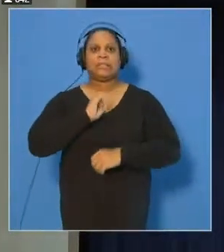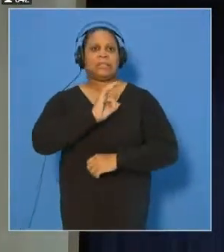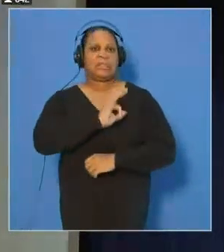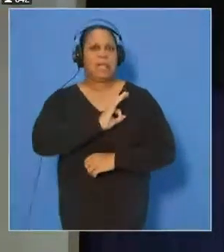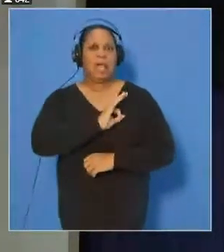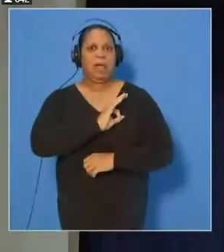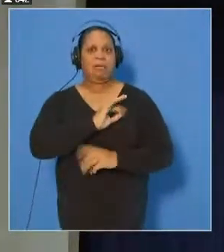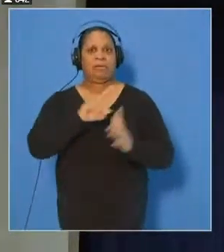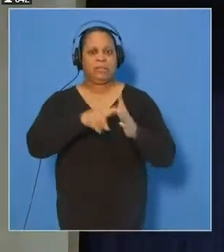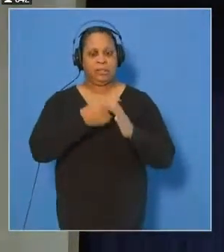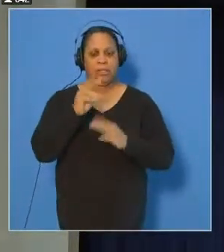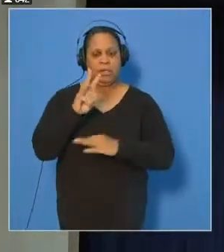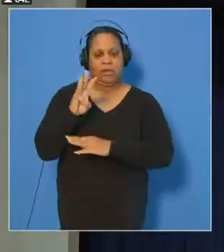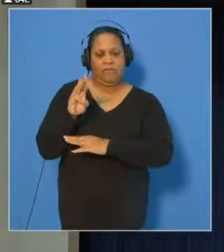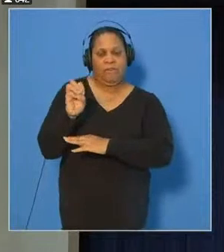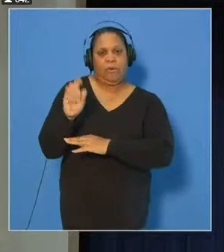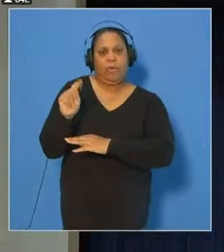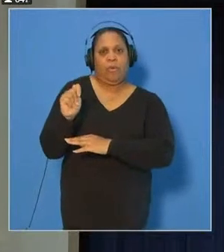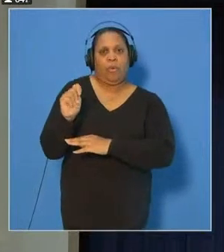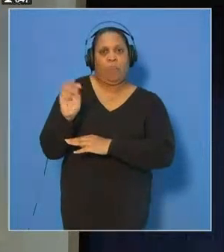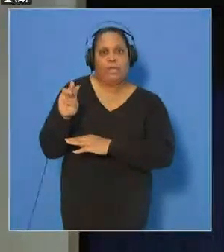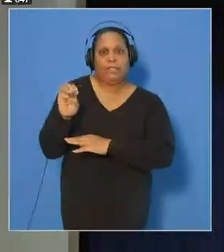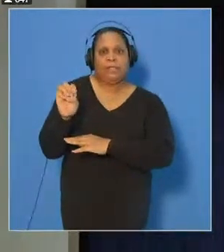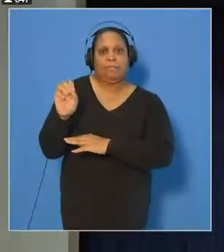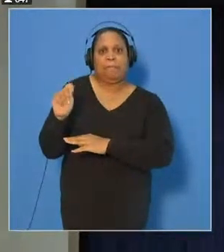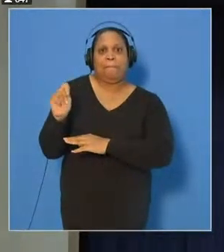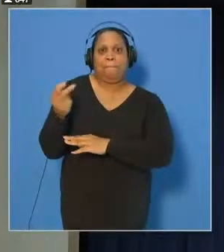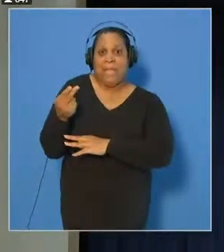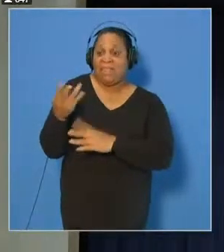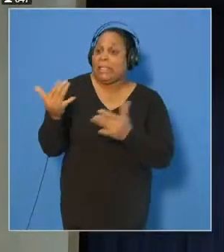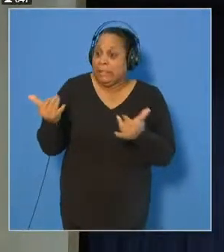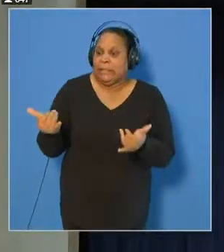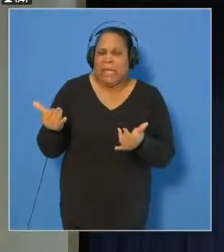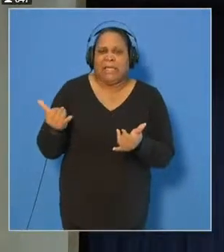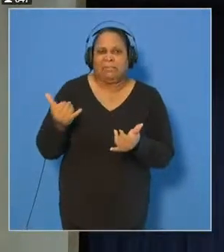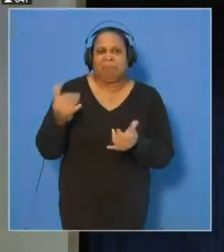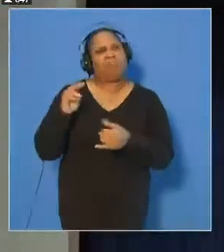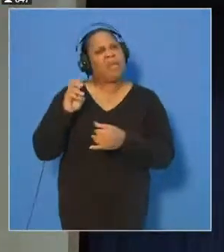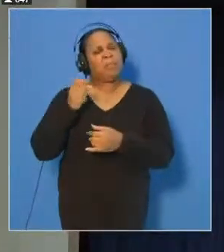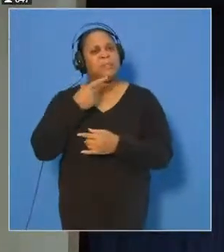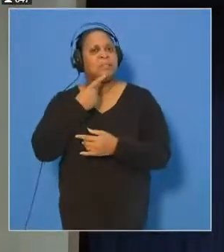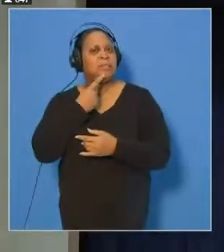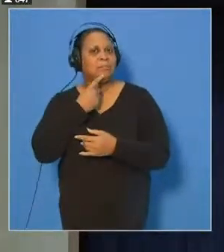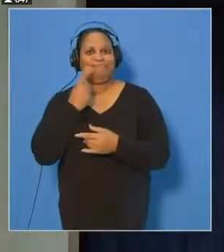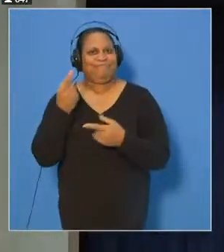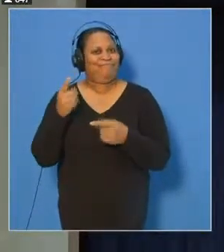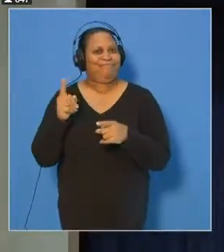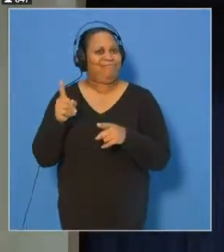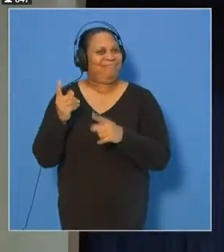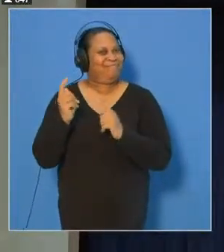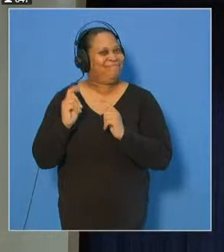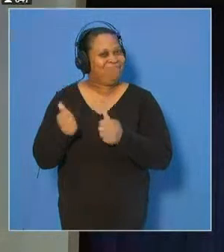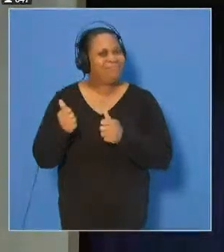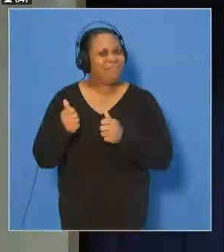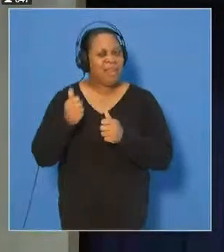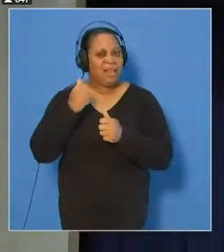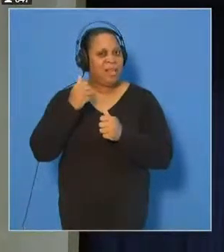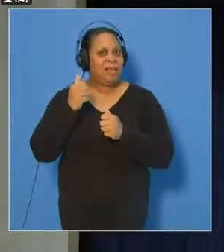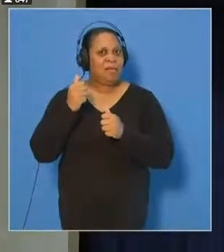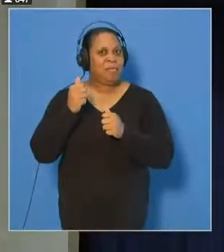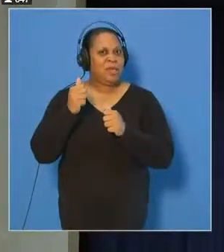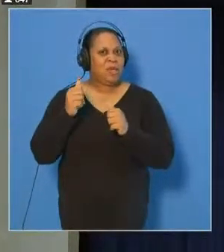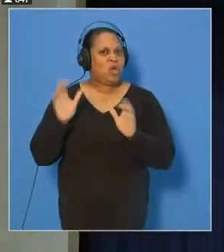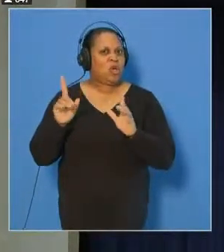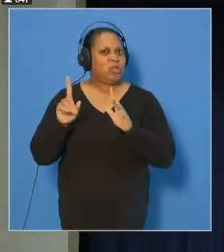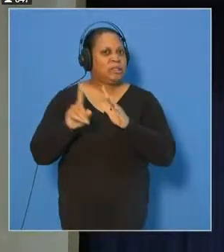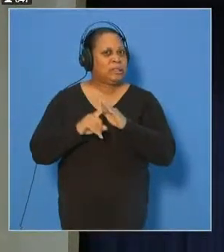would begin at Westmeath today. Minister Wilson, you said tonight that this didn't take place immediately because case